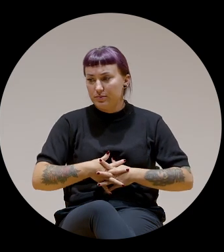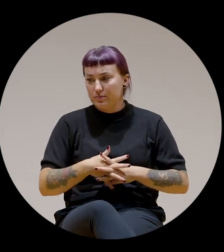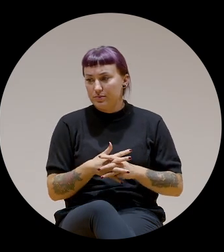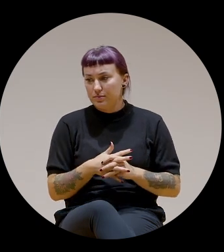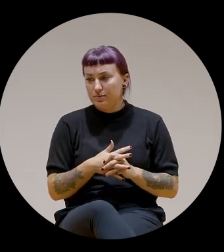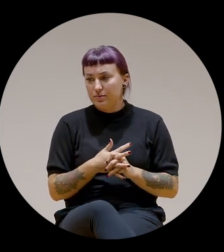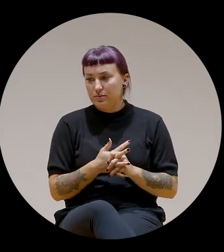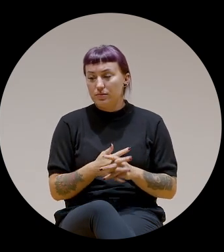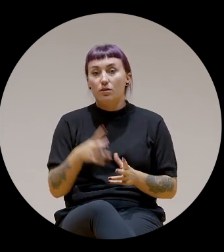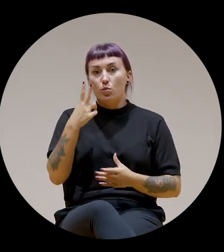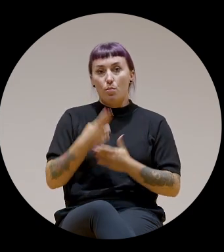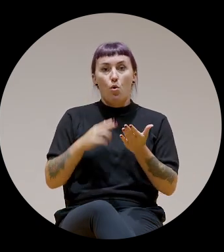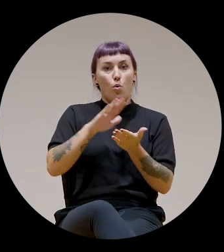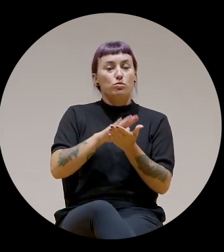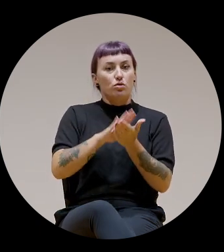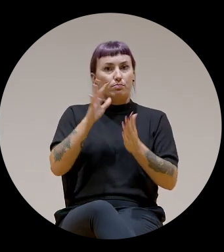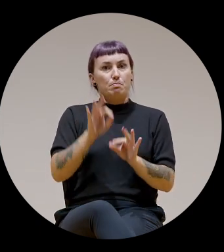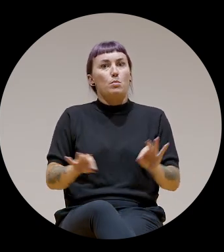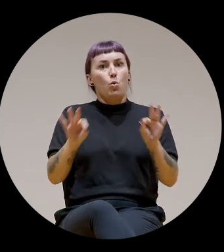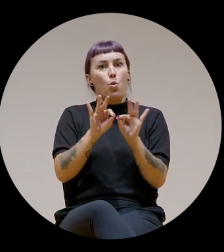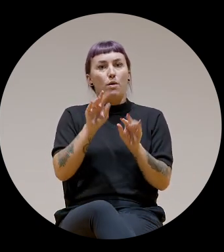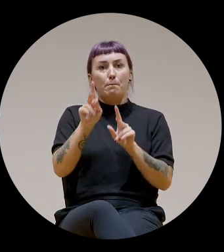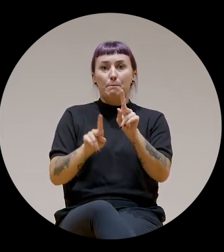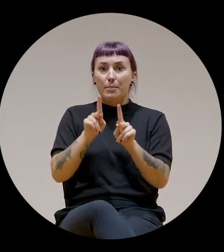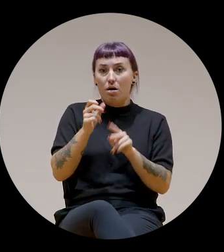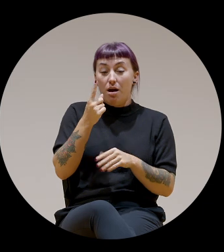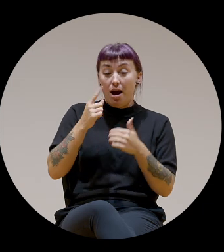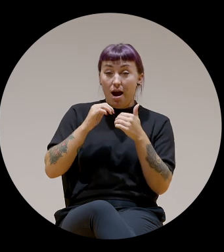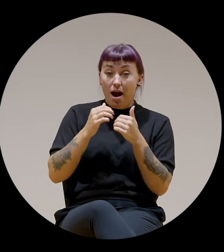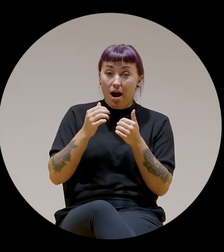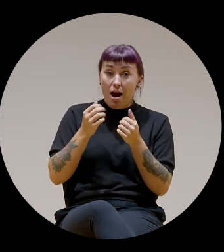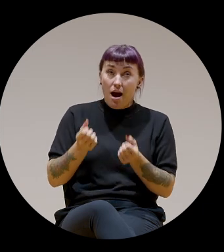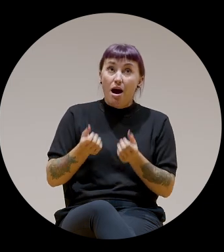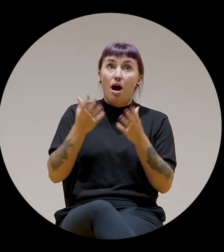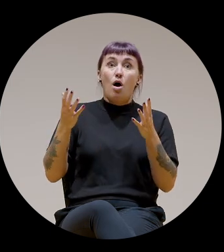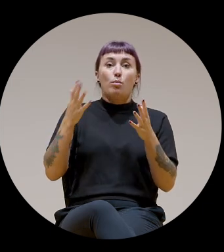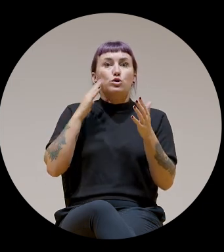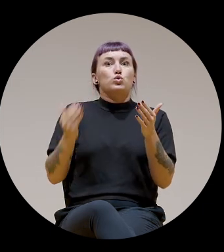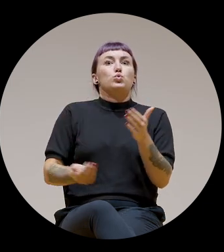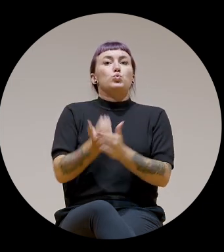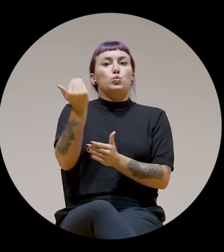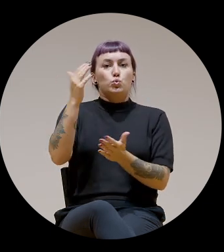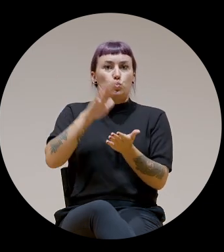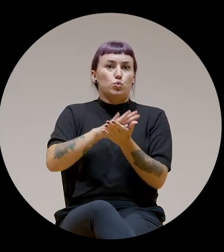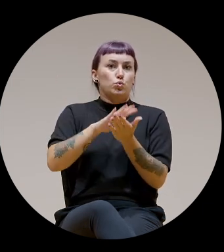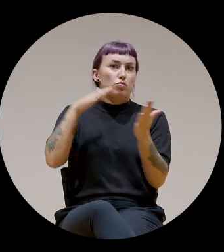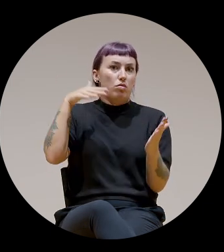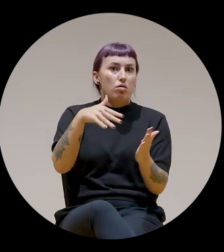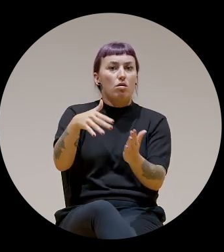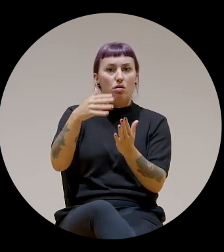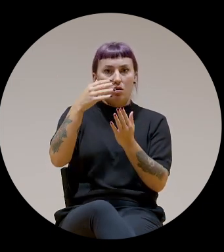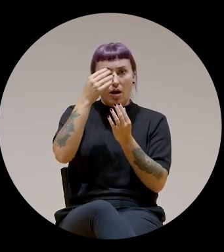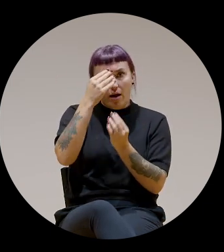We're both scholars, and it's very important to us that people understand how much new scholarly information has